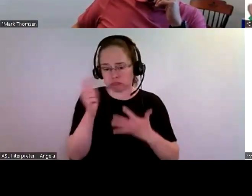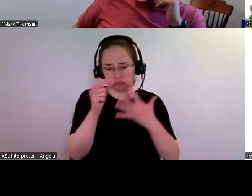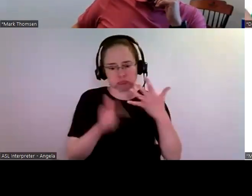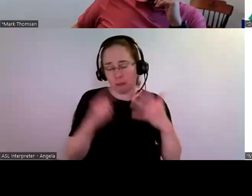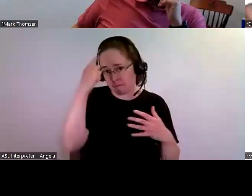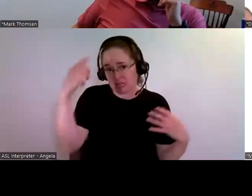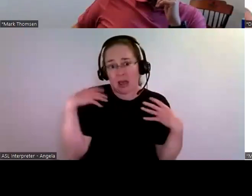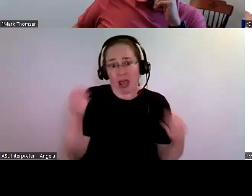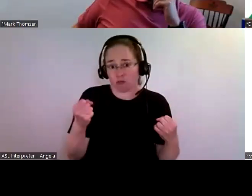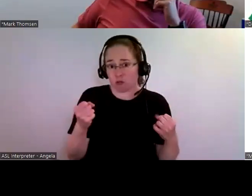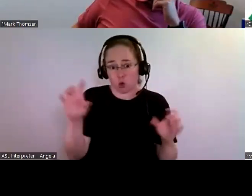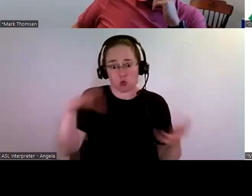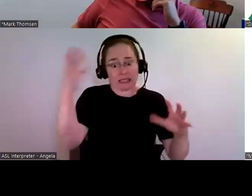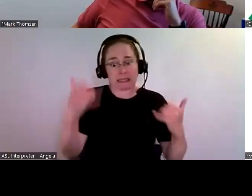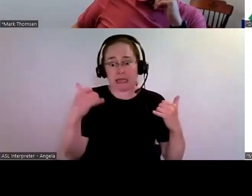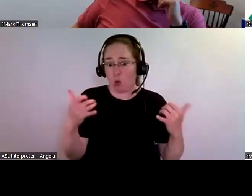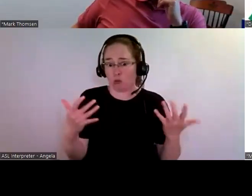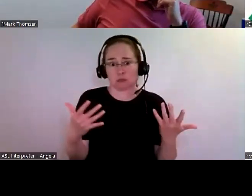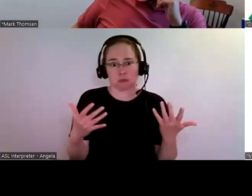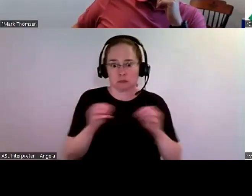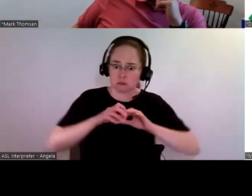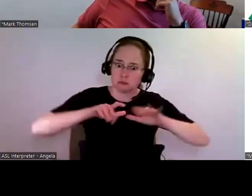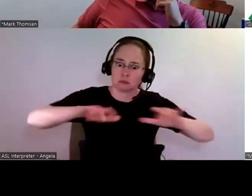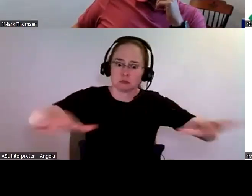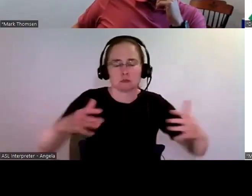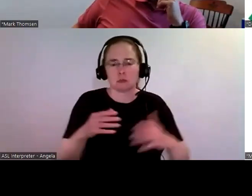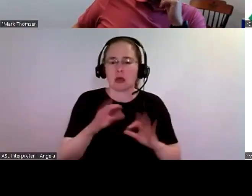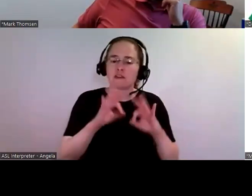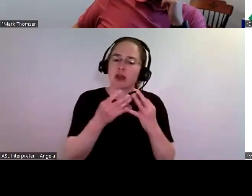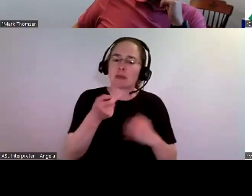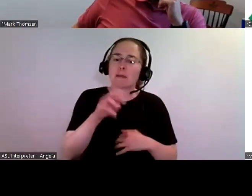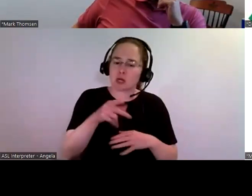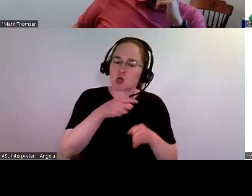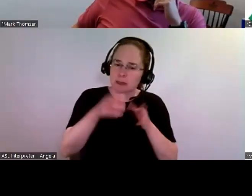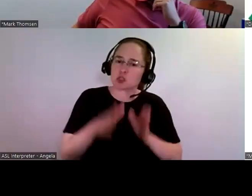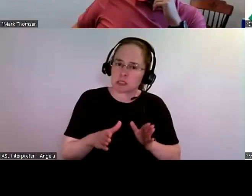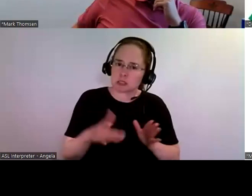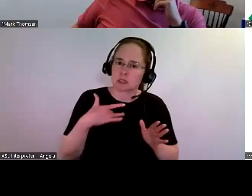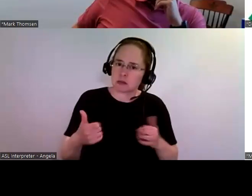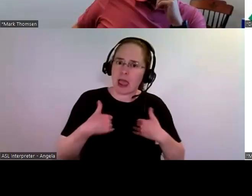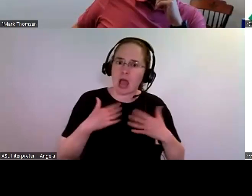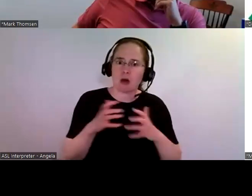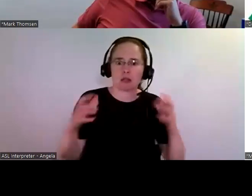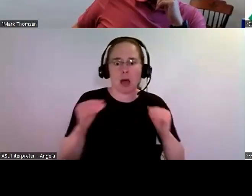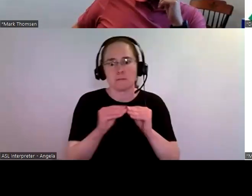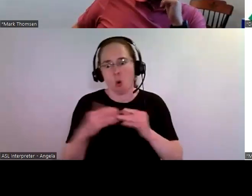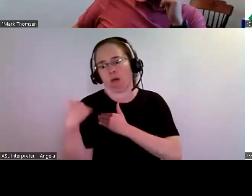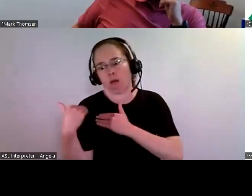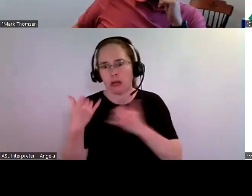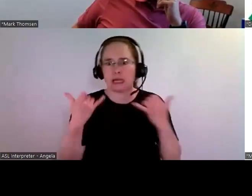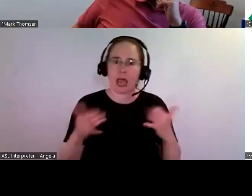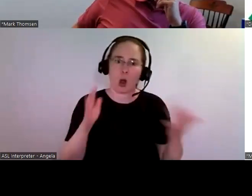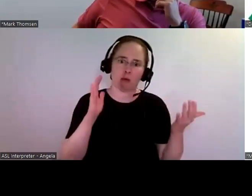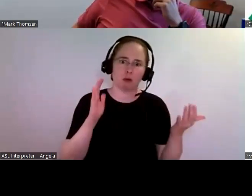mental health crisis right now, and family peer specialists often have so much more on their plates than